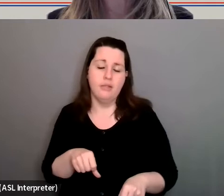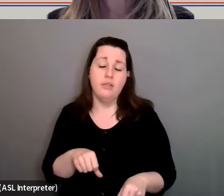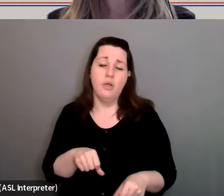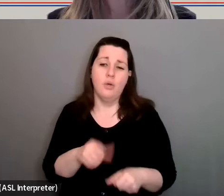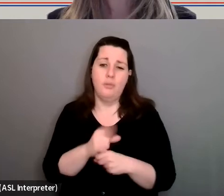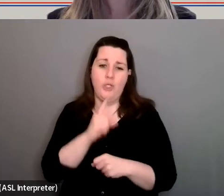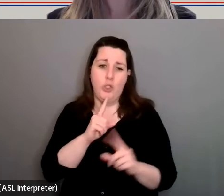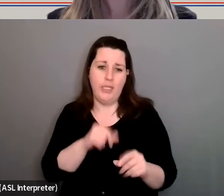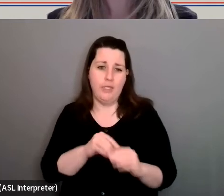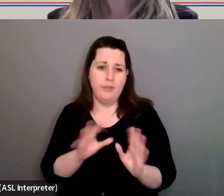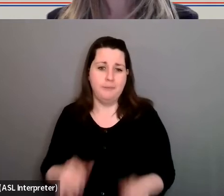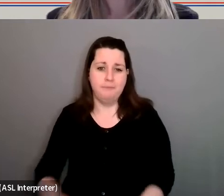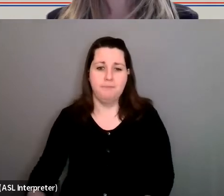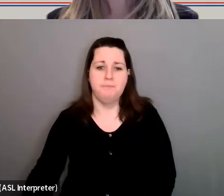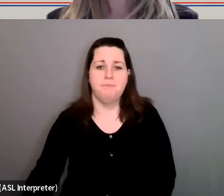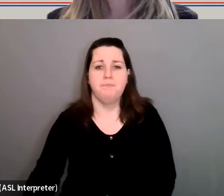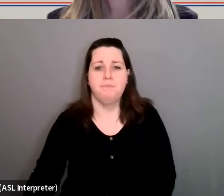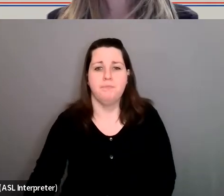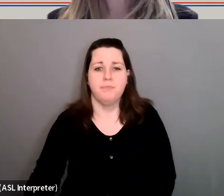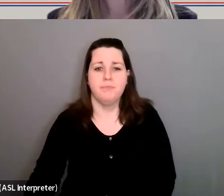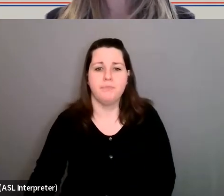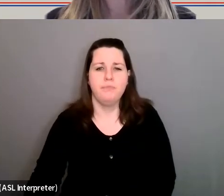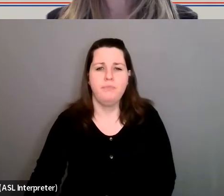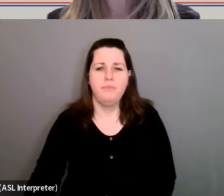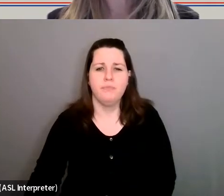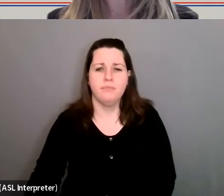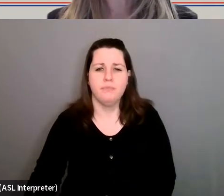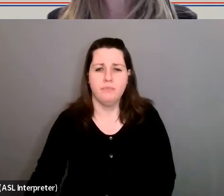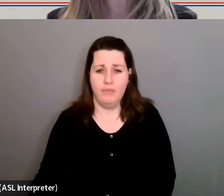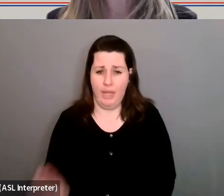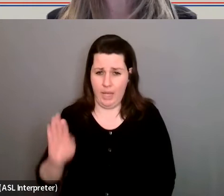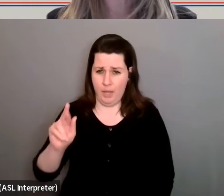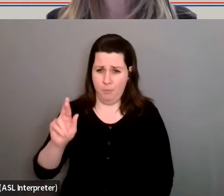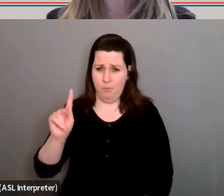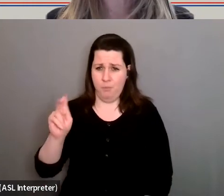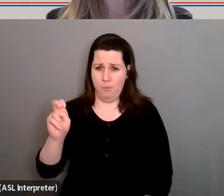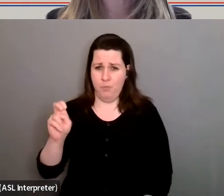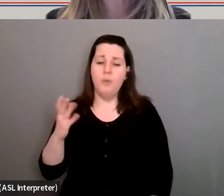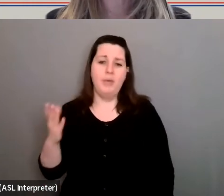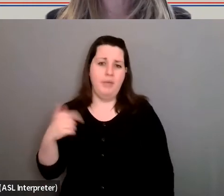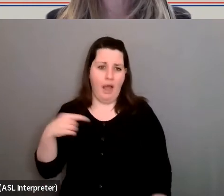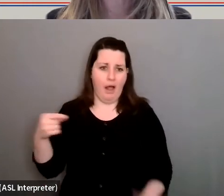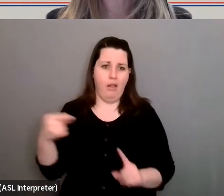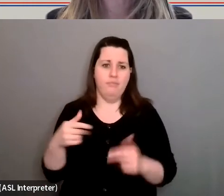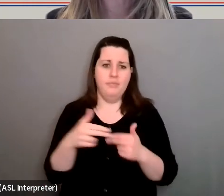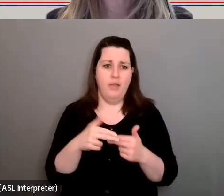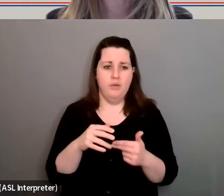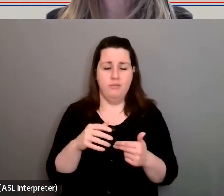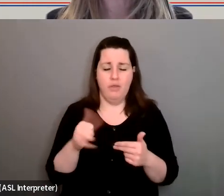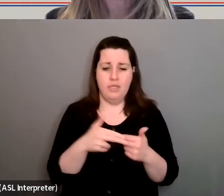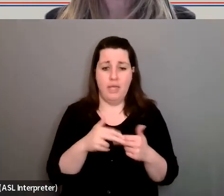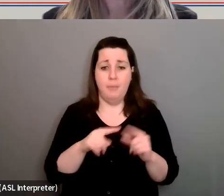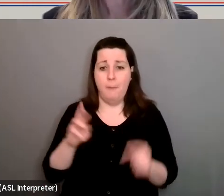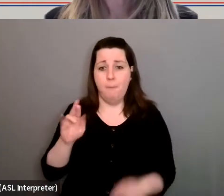for you. And I think Brooke was going to, I might go back to some slides, but Brooke was going